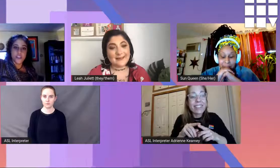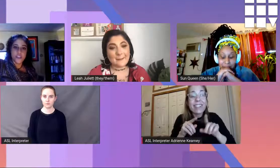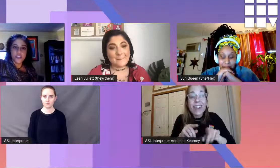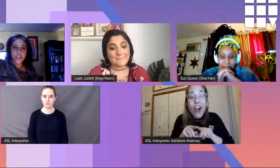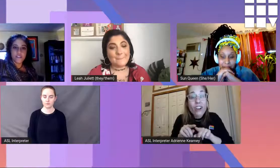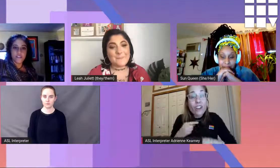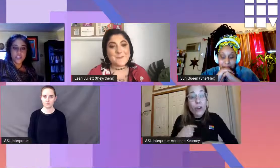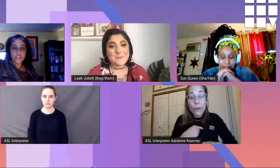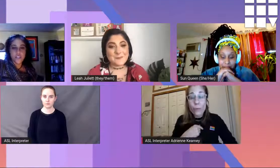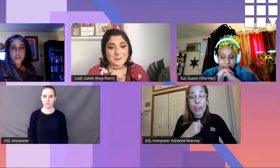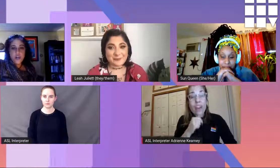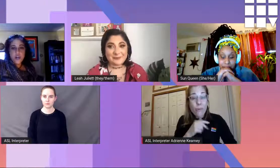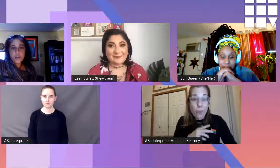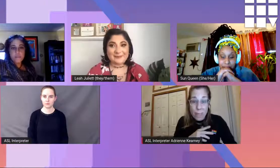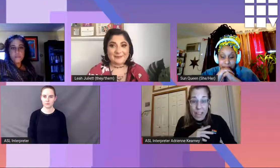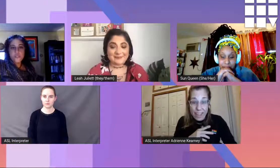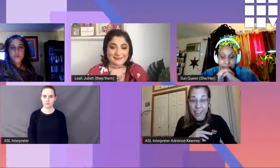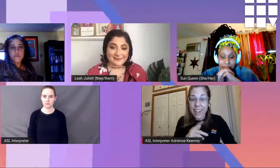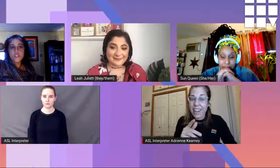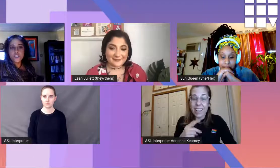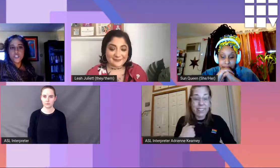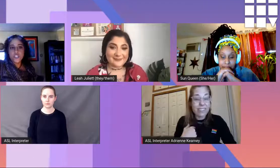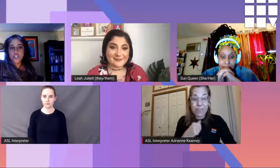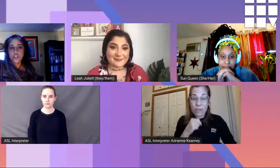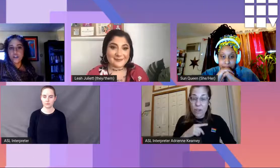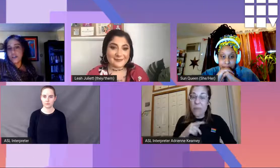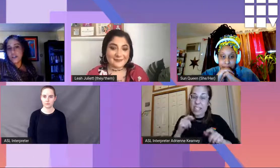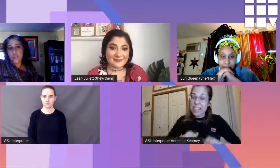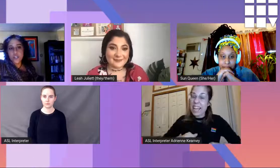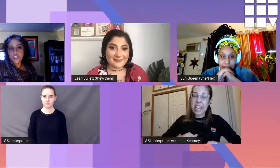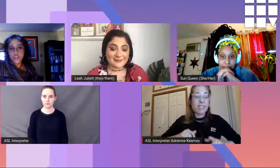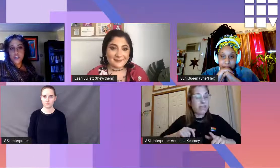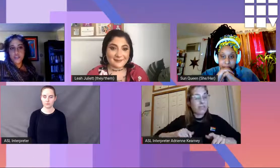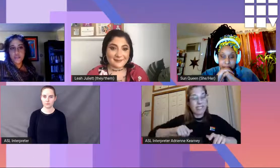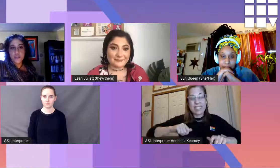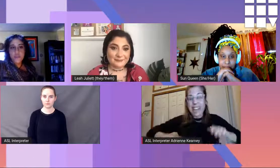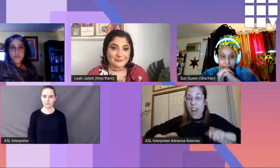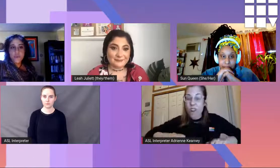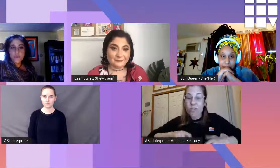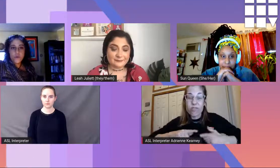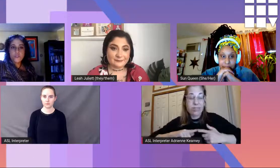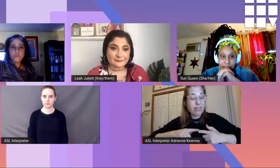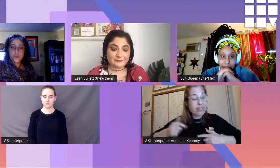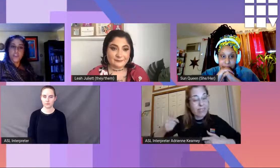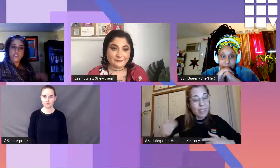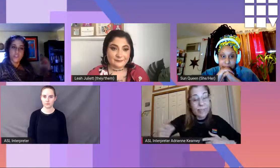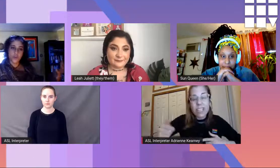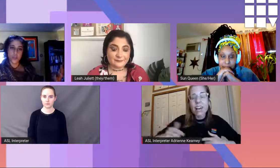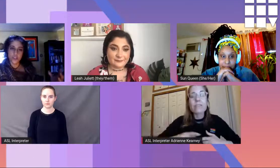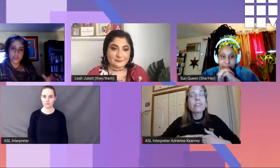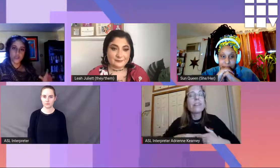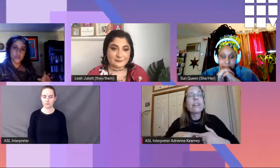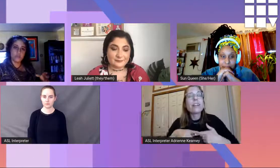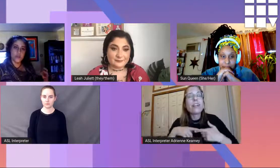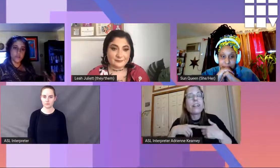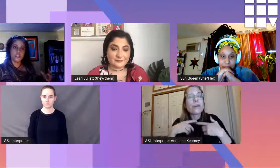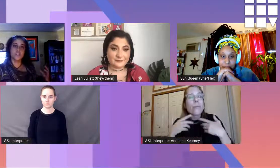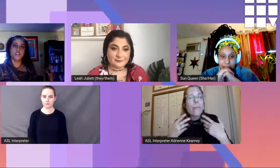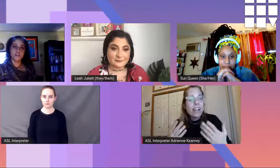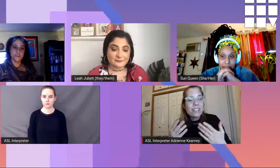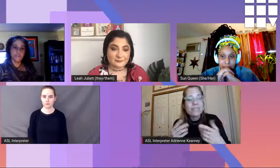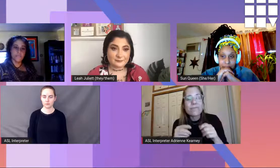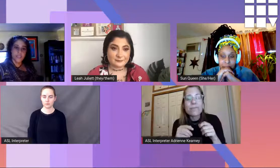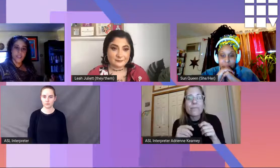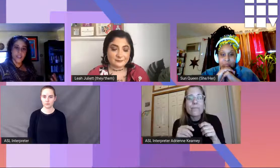we can doubt the hell out of ourselves. So if you can just share, and I want to share the light of it, but what are those, as an organizer, what are those moments